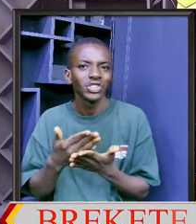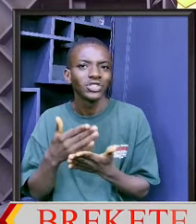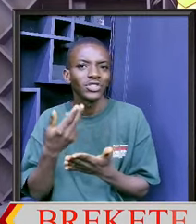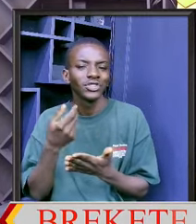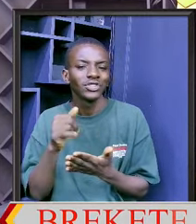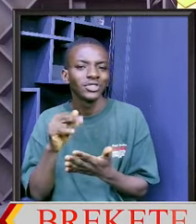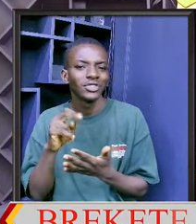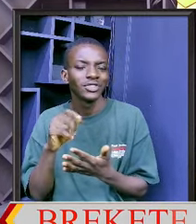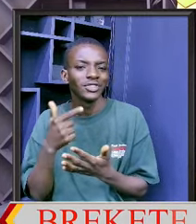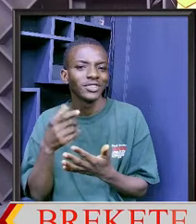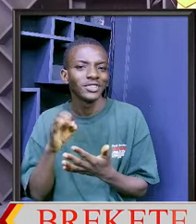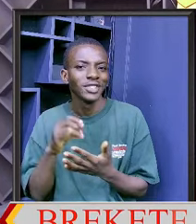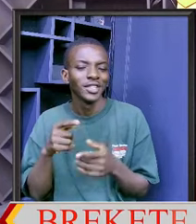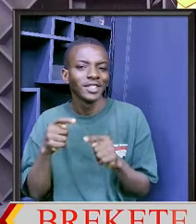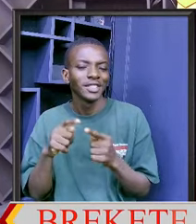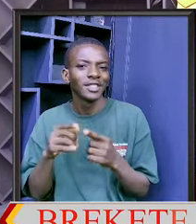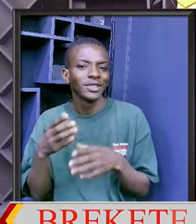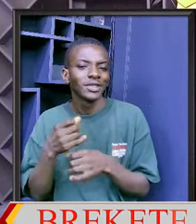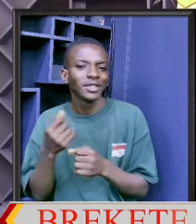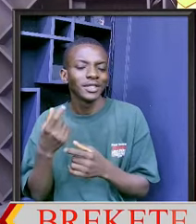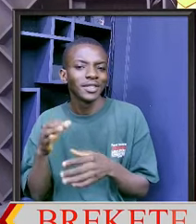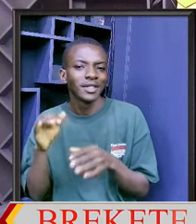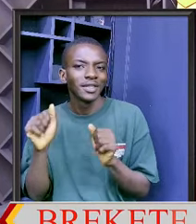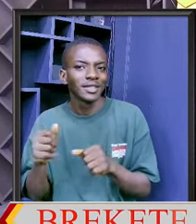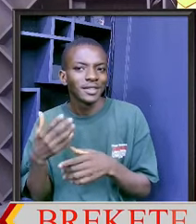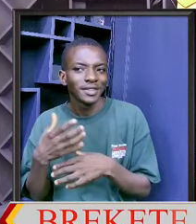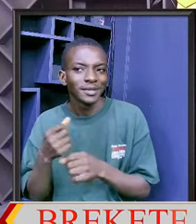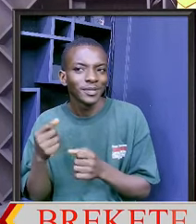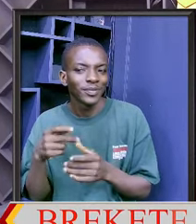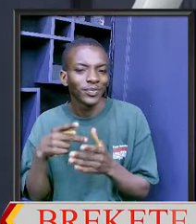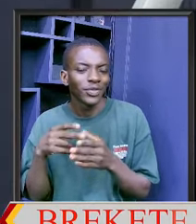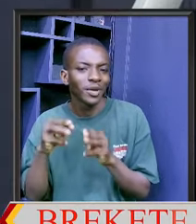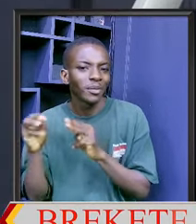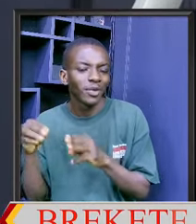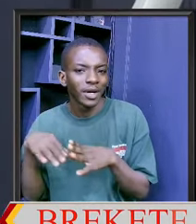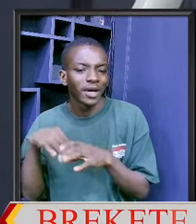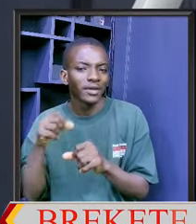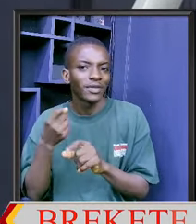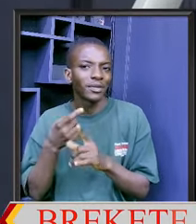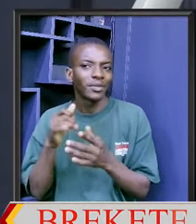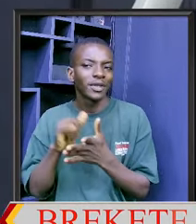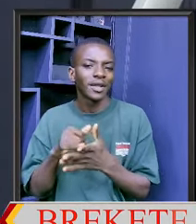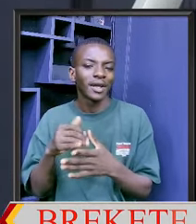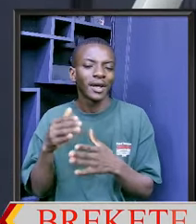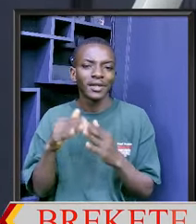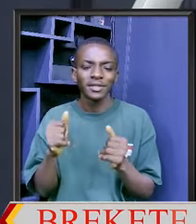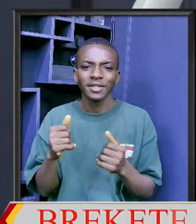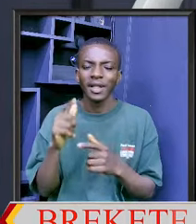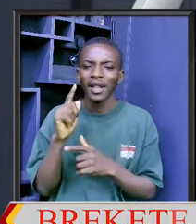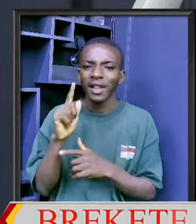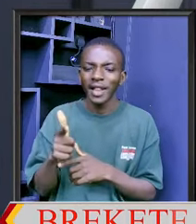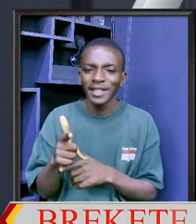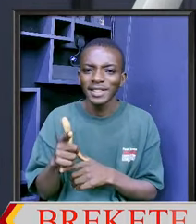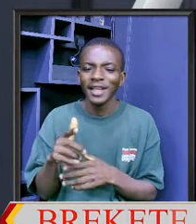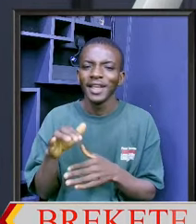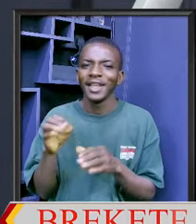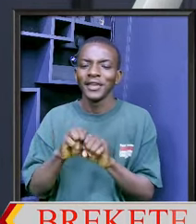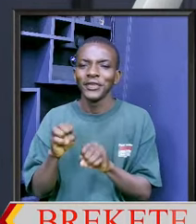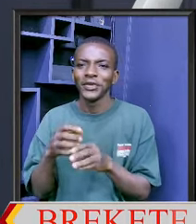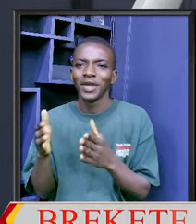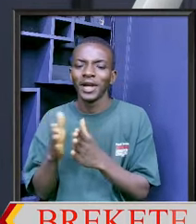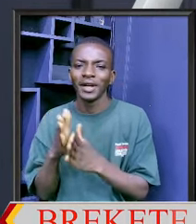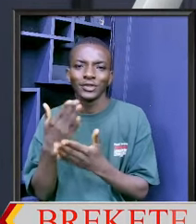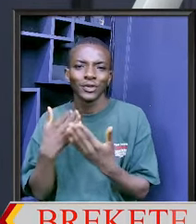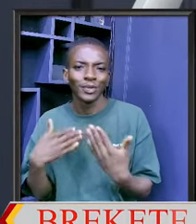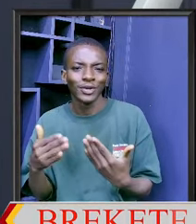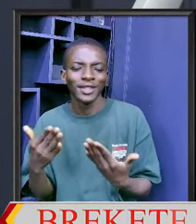But last year I tried to get one way I would figure to move out from that house. So later on, even though if you